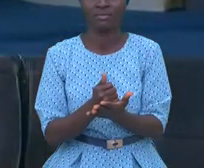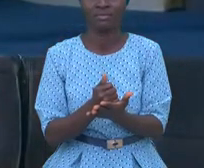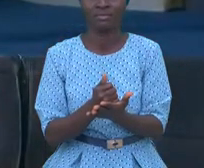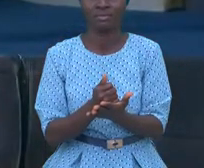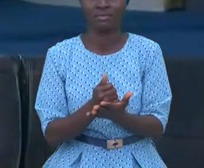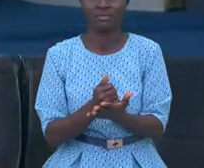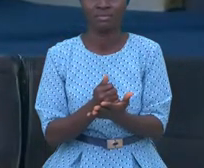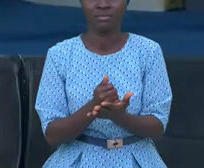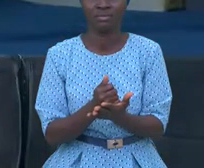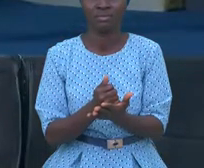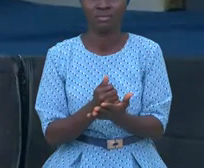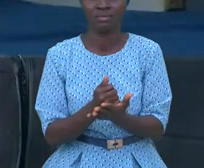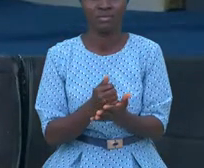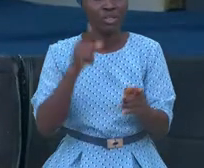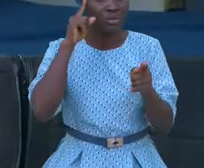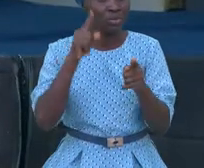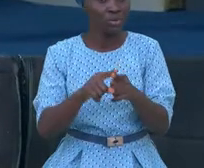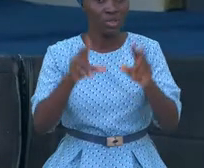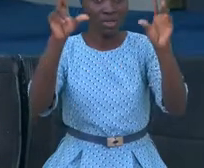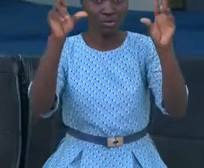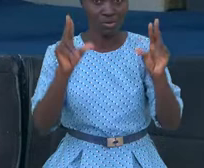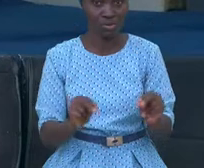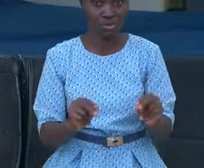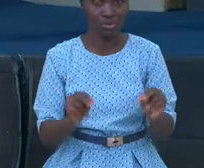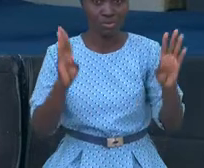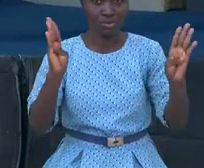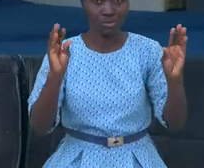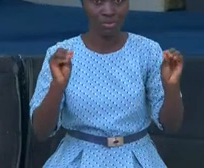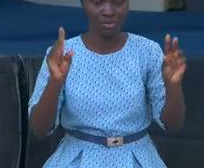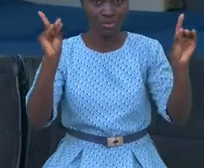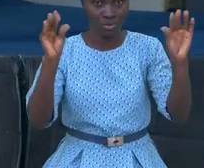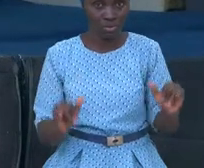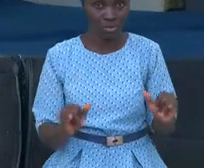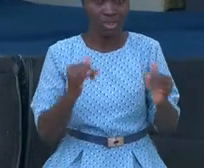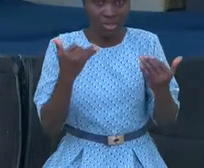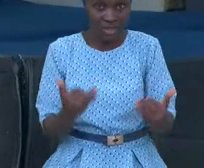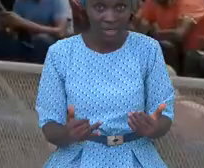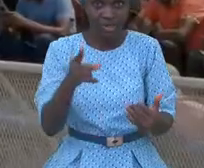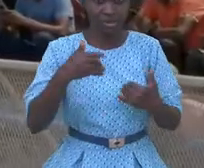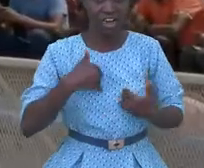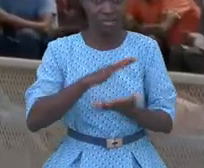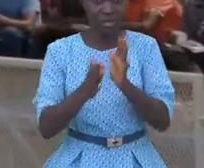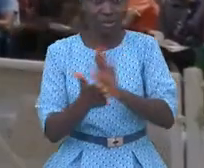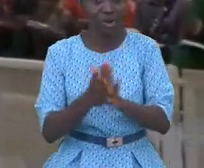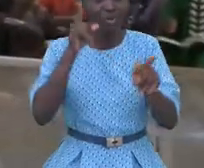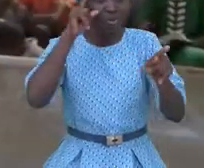Brother, nobody, now from today, your brother, somebody.